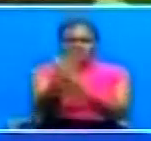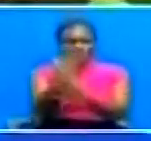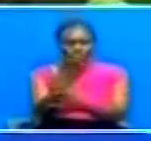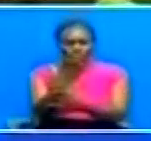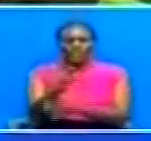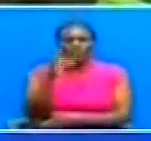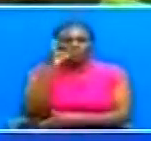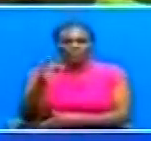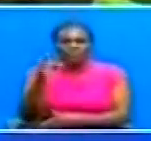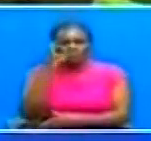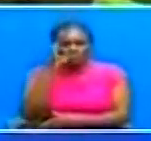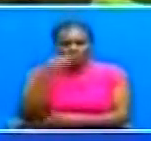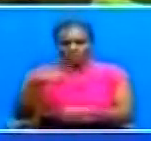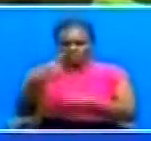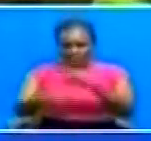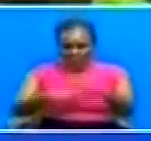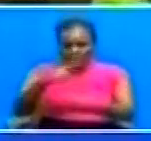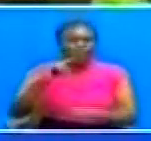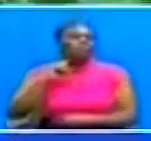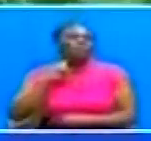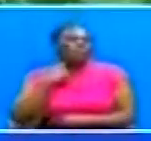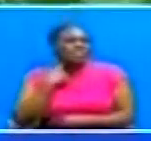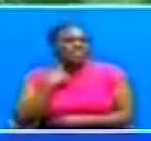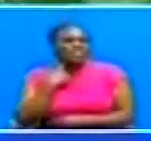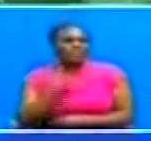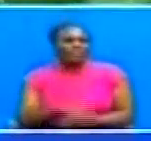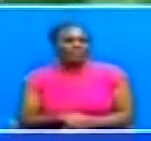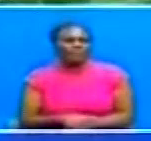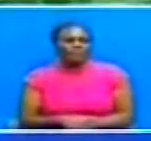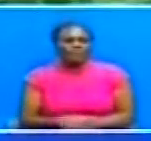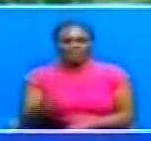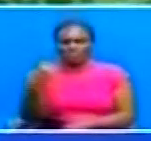unique oblong shaped berries with a sweet flavor.